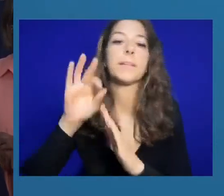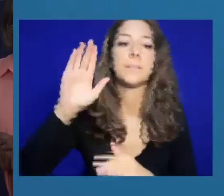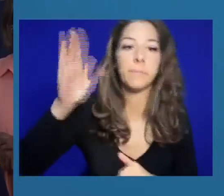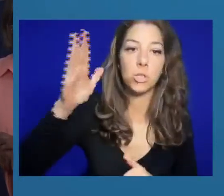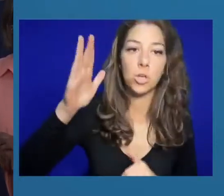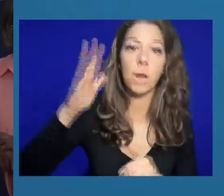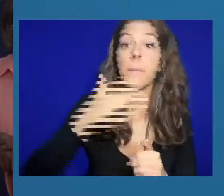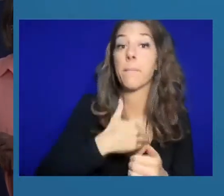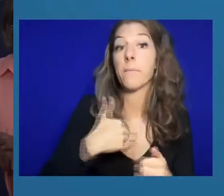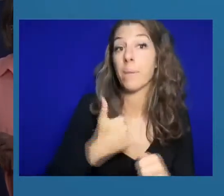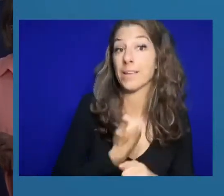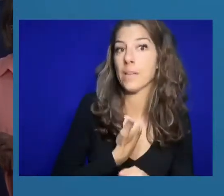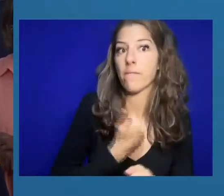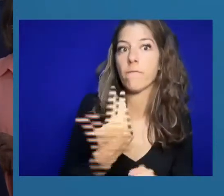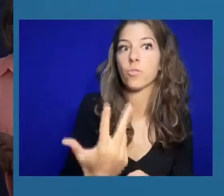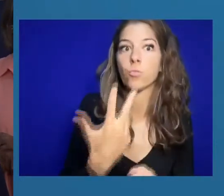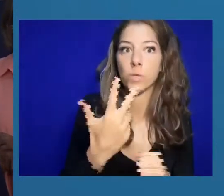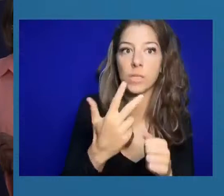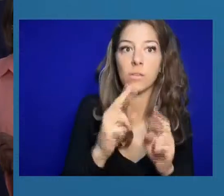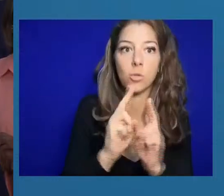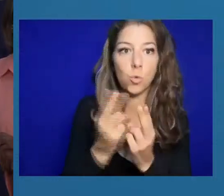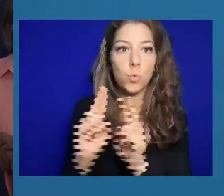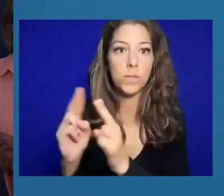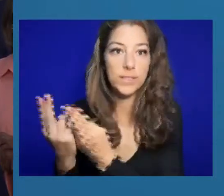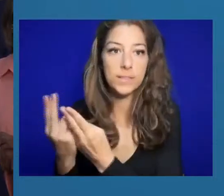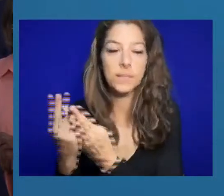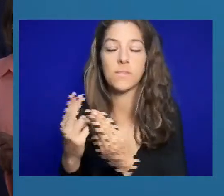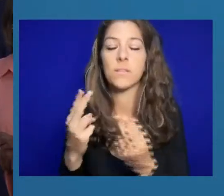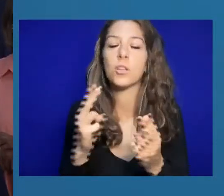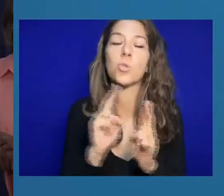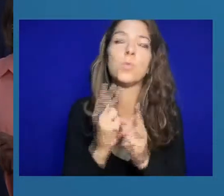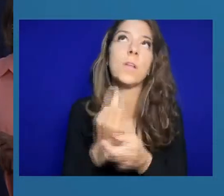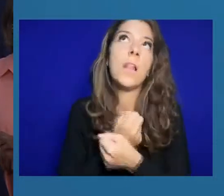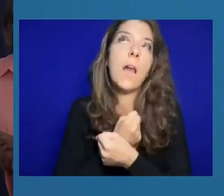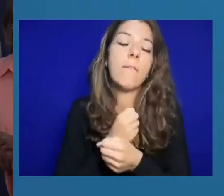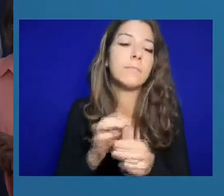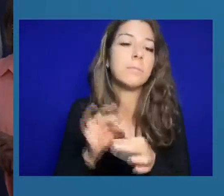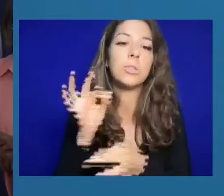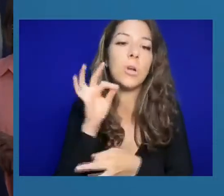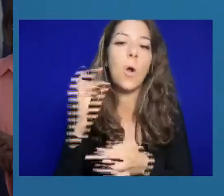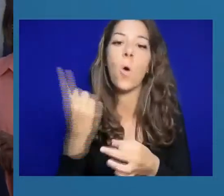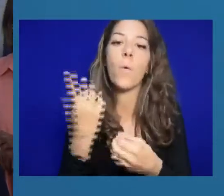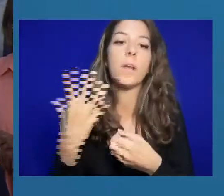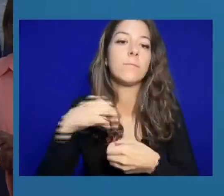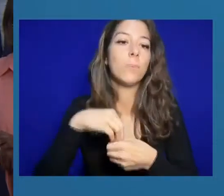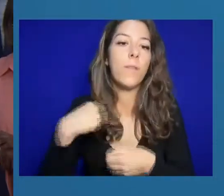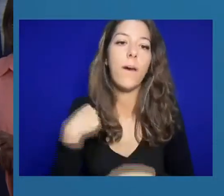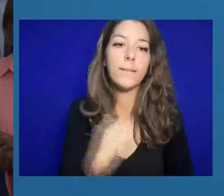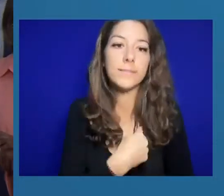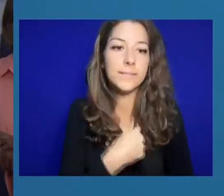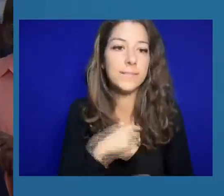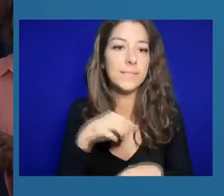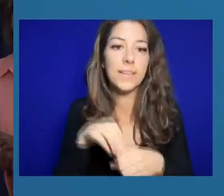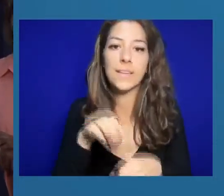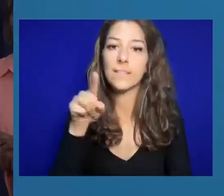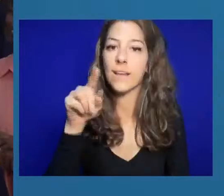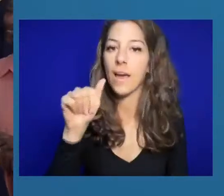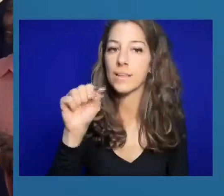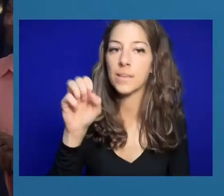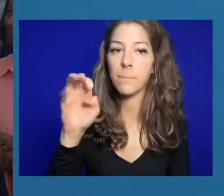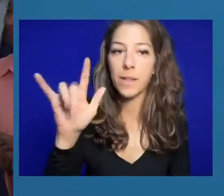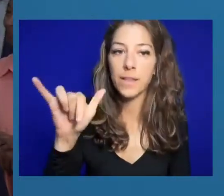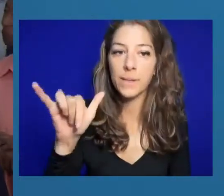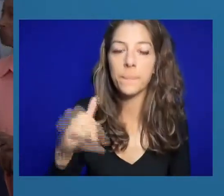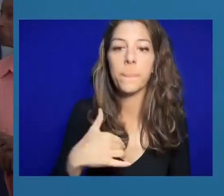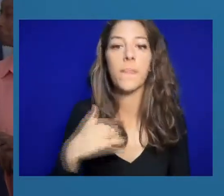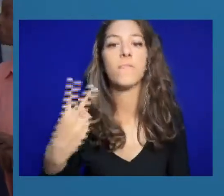unions. So the union spirit, the union love never leaves you. It's always with us in the Assembly. And I do want to mention we have 2